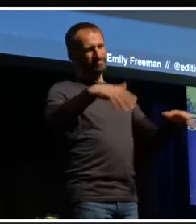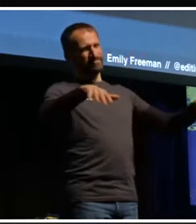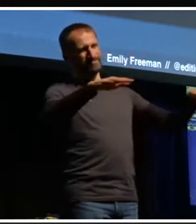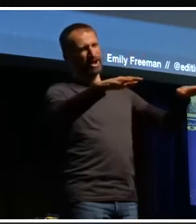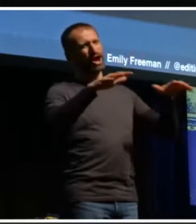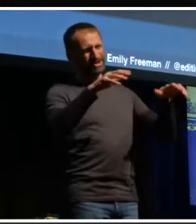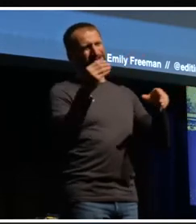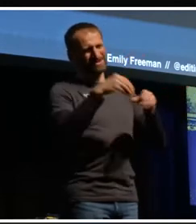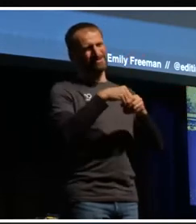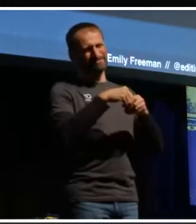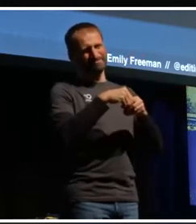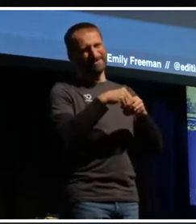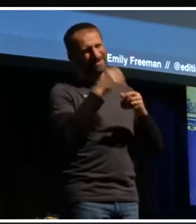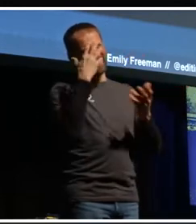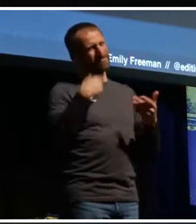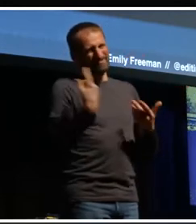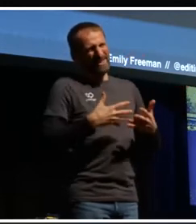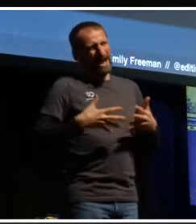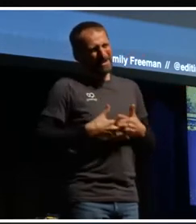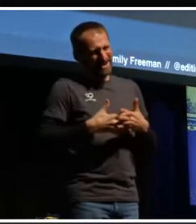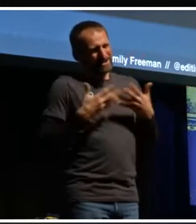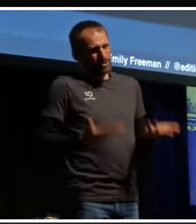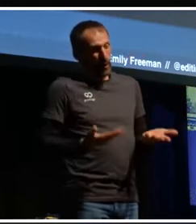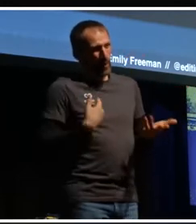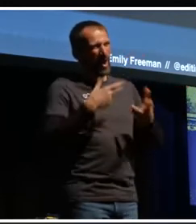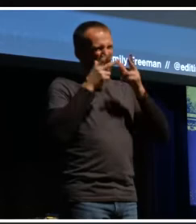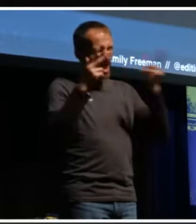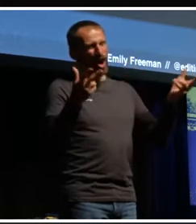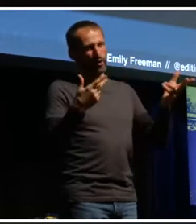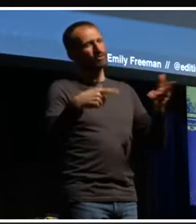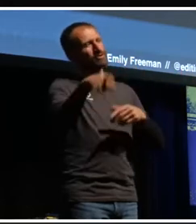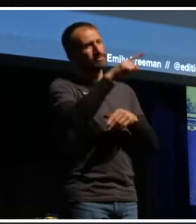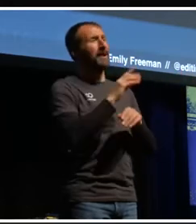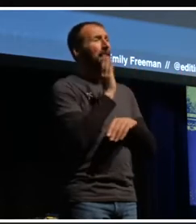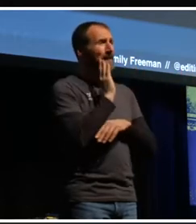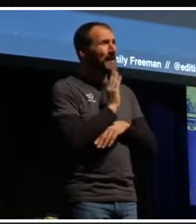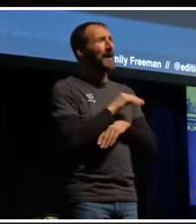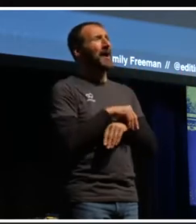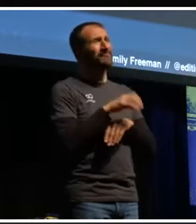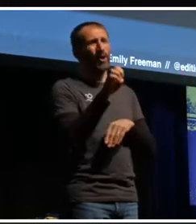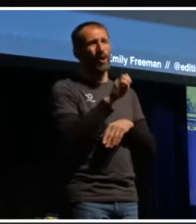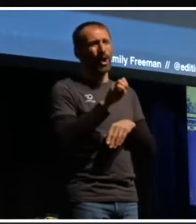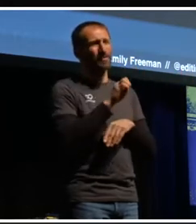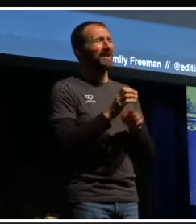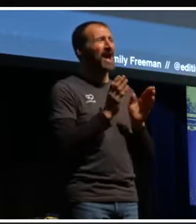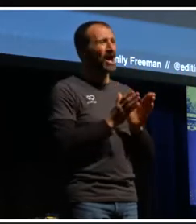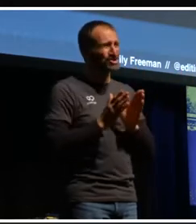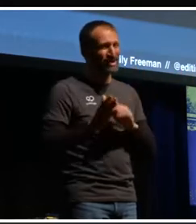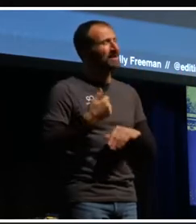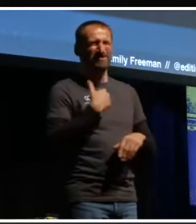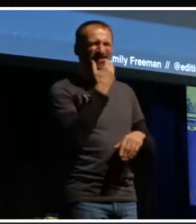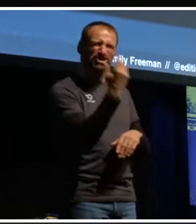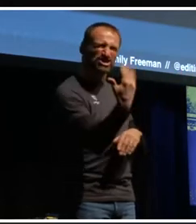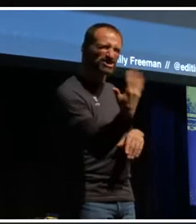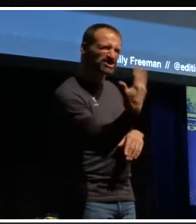it, I'm American and we're kind of known for being loud. You're very polite and lovely Europeans, but I want you to be a little bit boisterous and